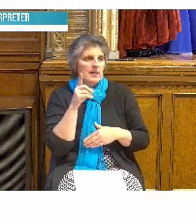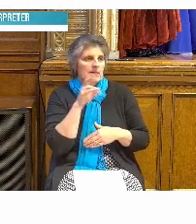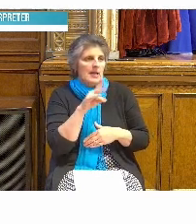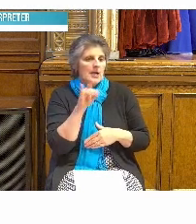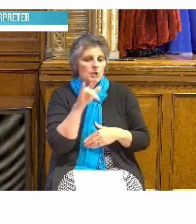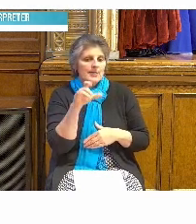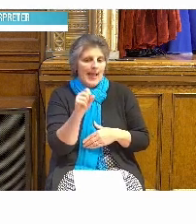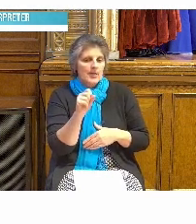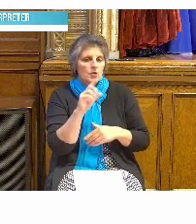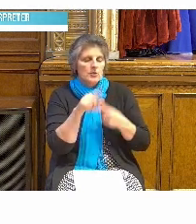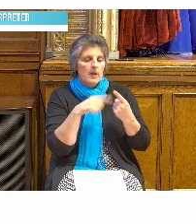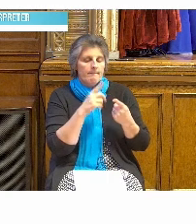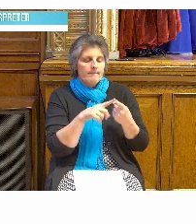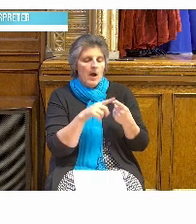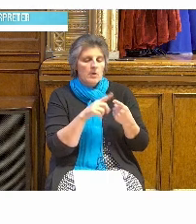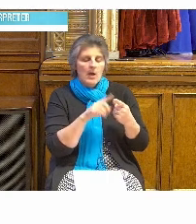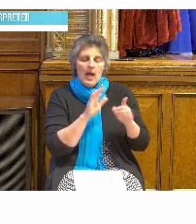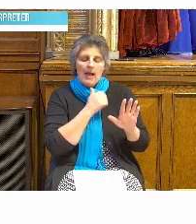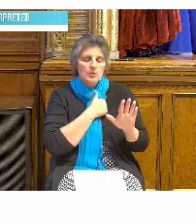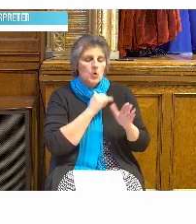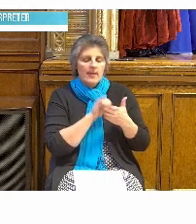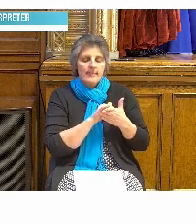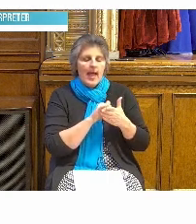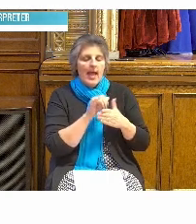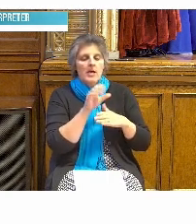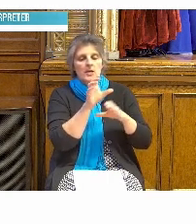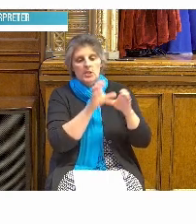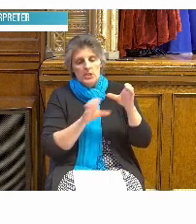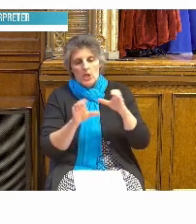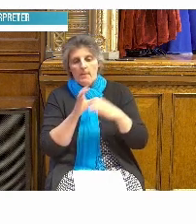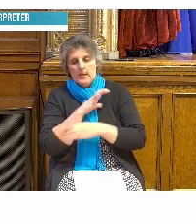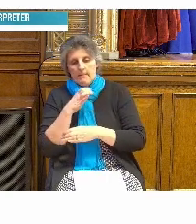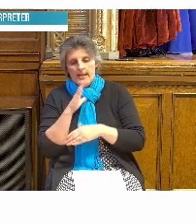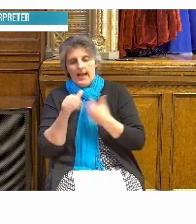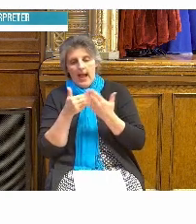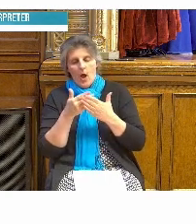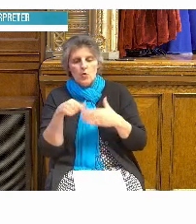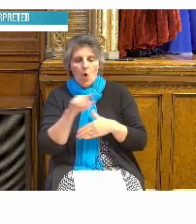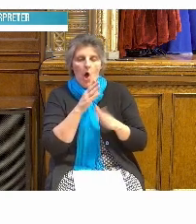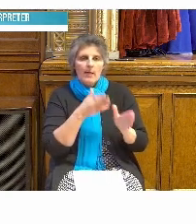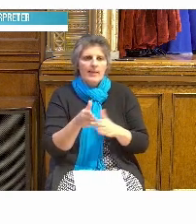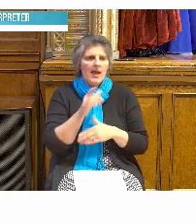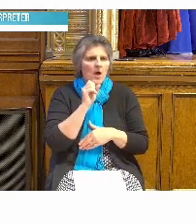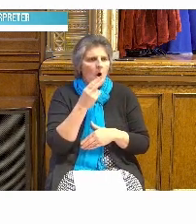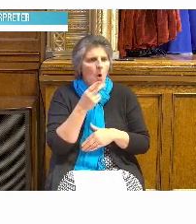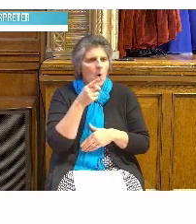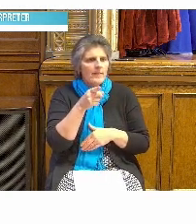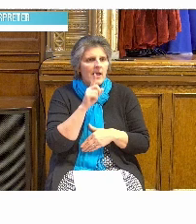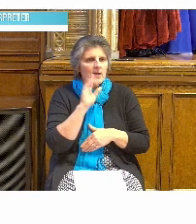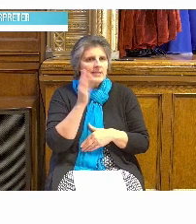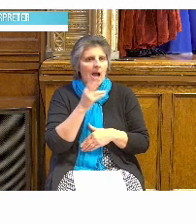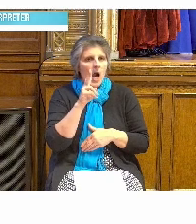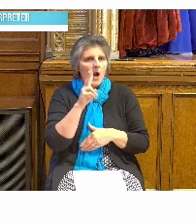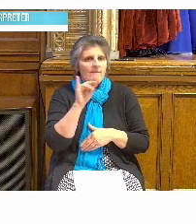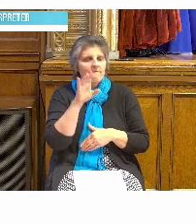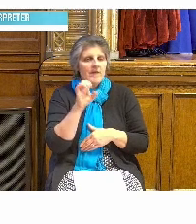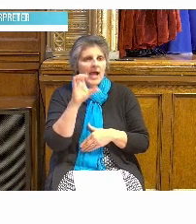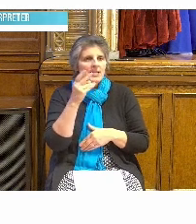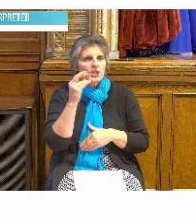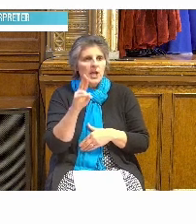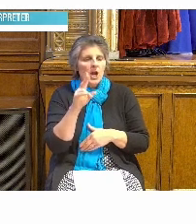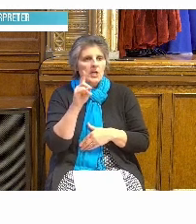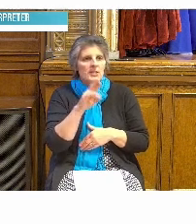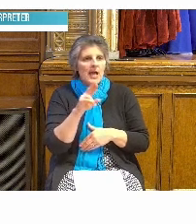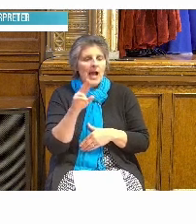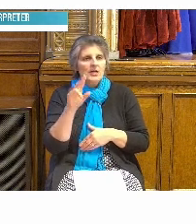Daniels, about, I'm sorry, that subcommittee on how you all had planned. Oh, there is our vice chair, Dr. Yes.